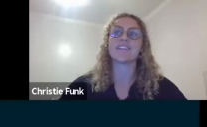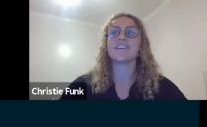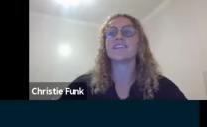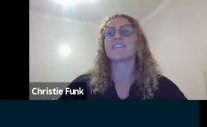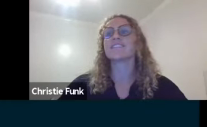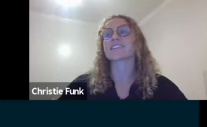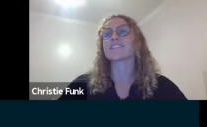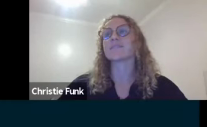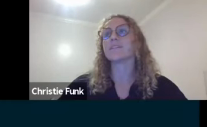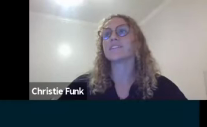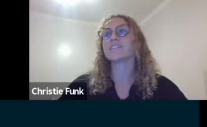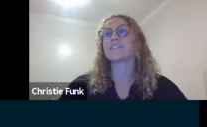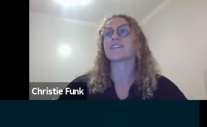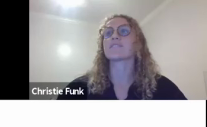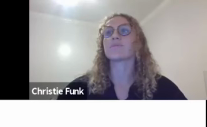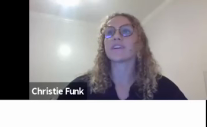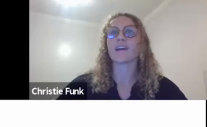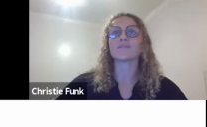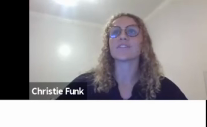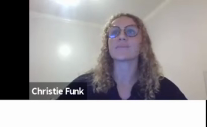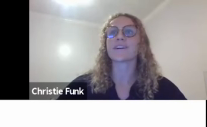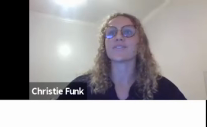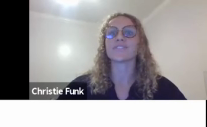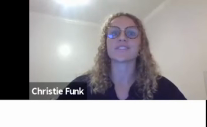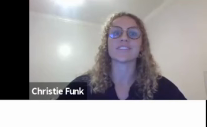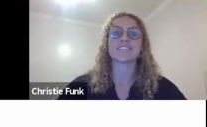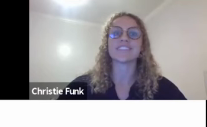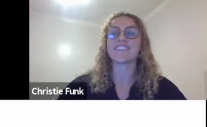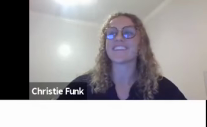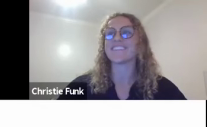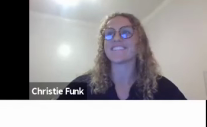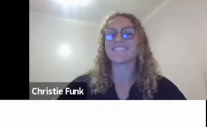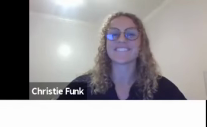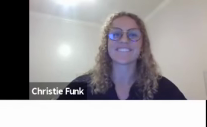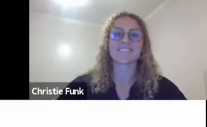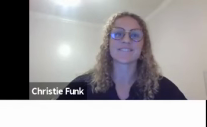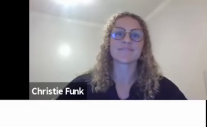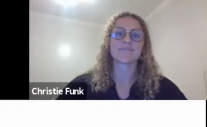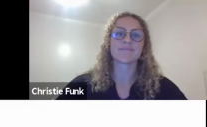researchers. Next slide, please. And at this point, I will turn it back over to Christy. Thank you.